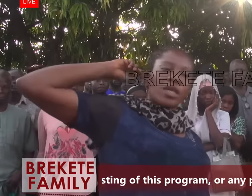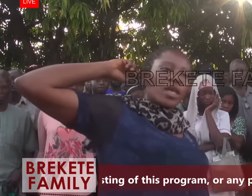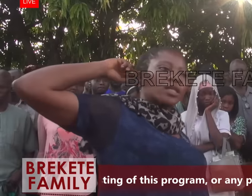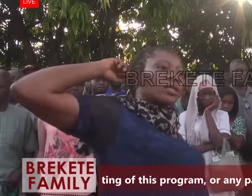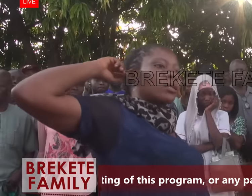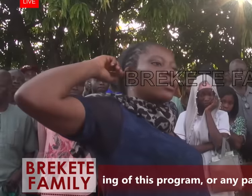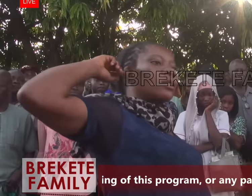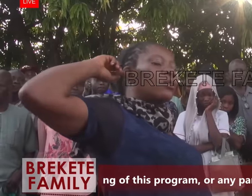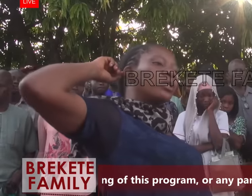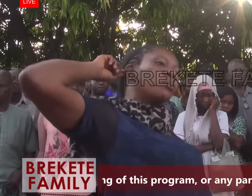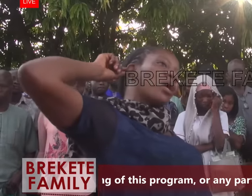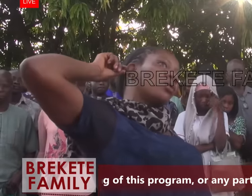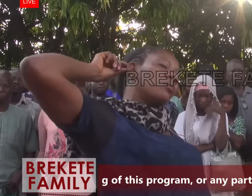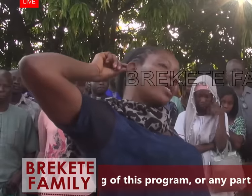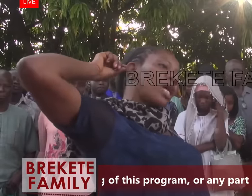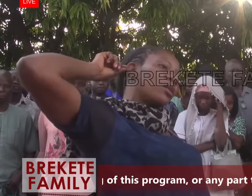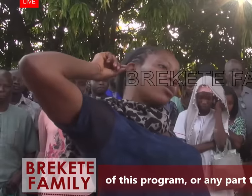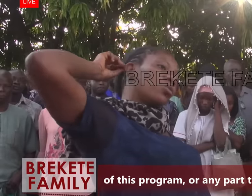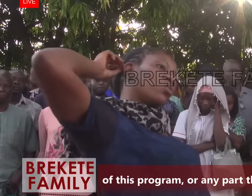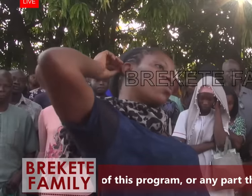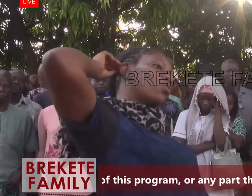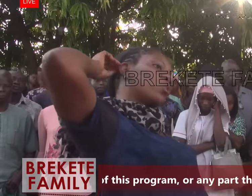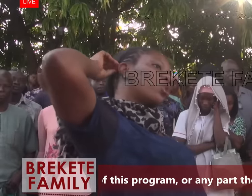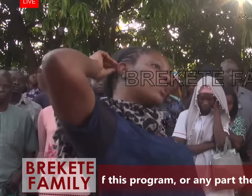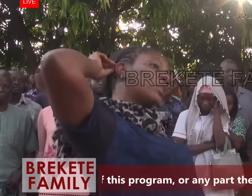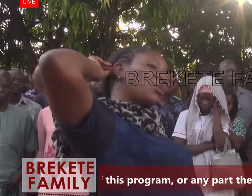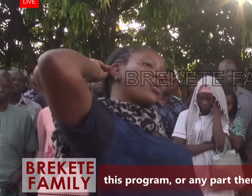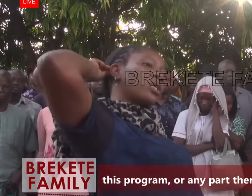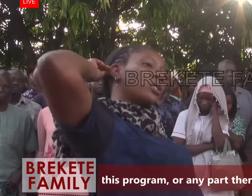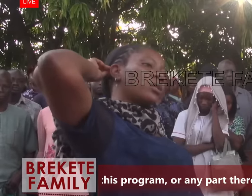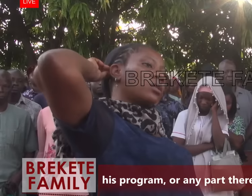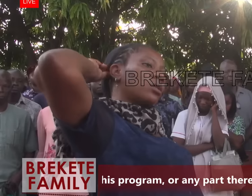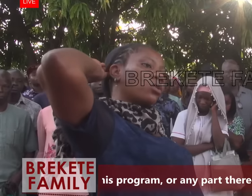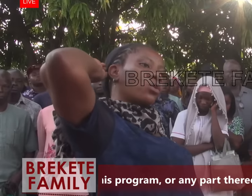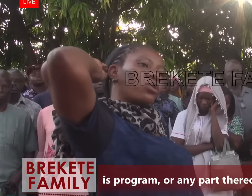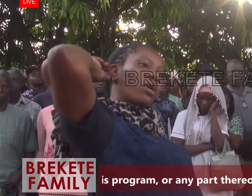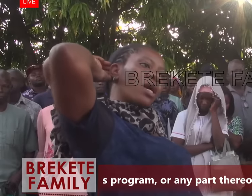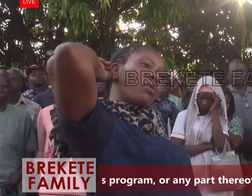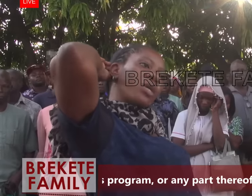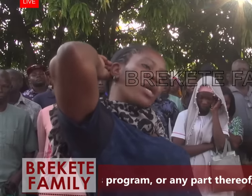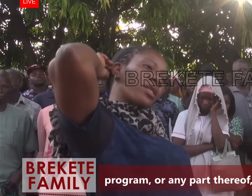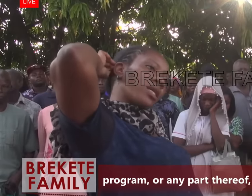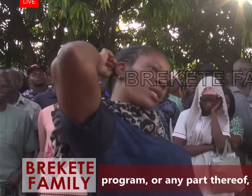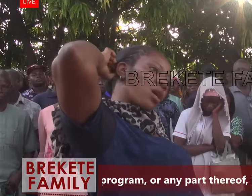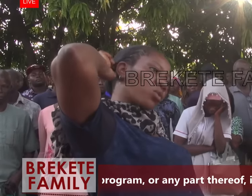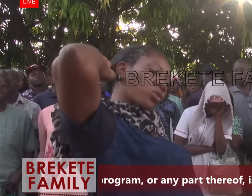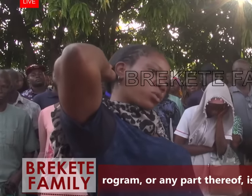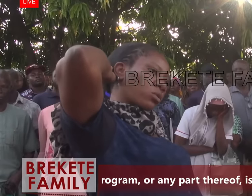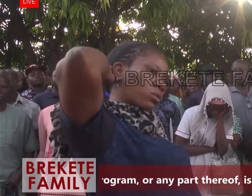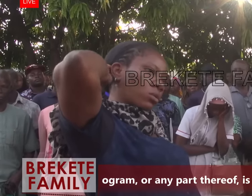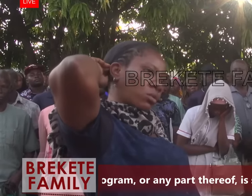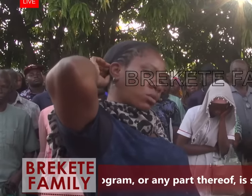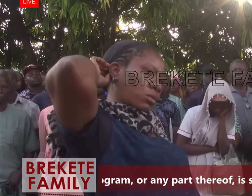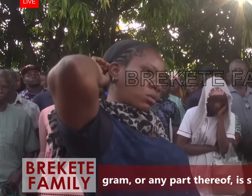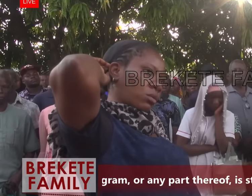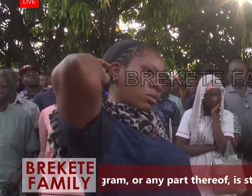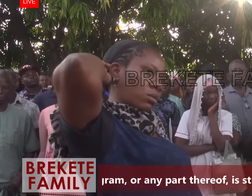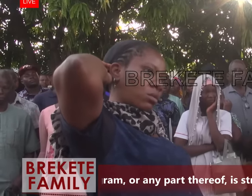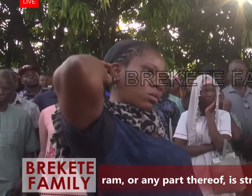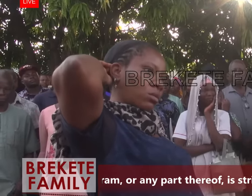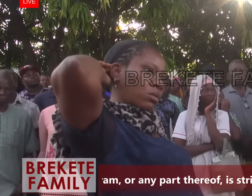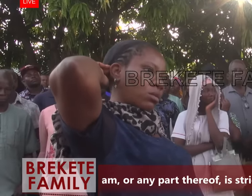only one I get with my husband and don't separate so me enter the